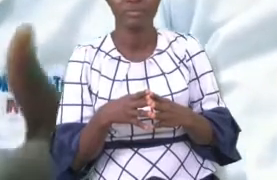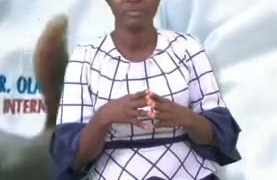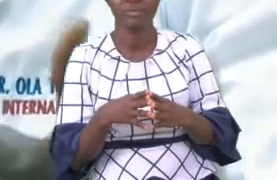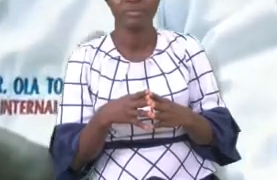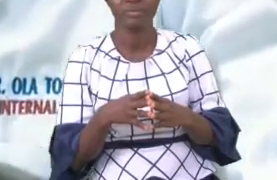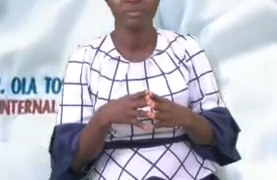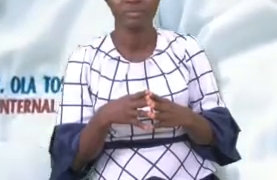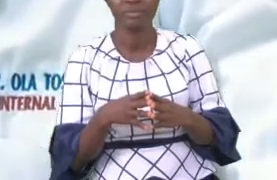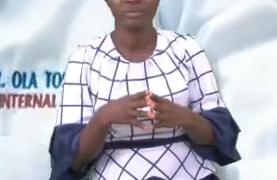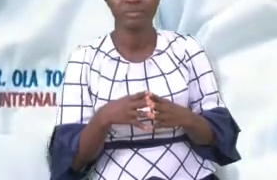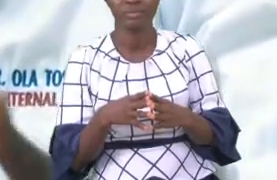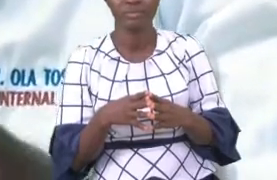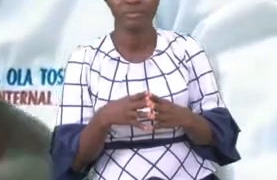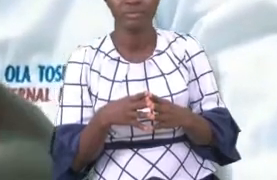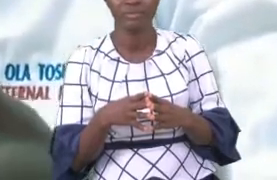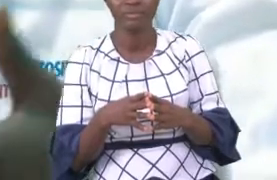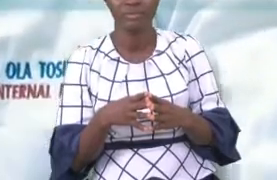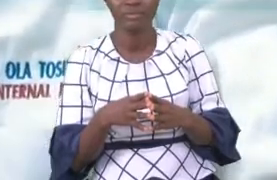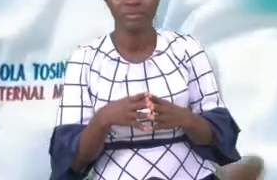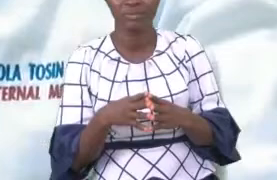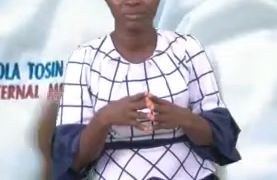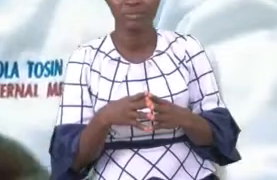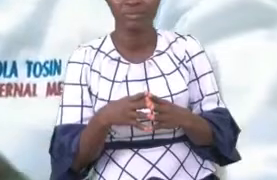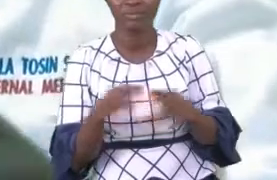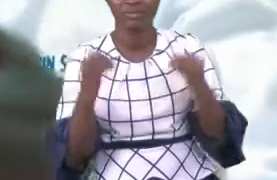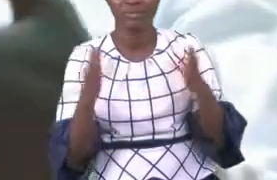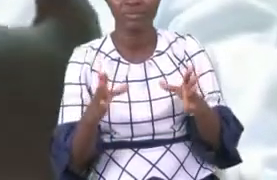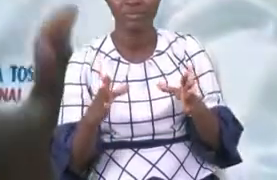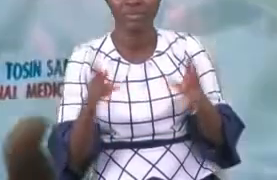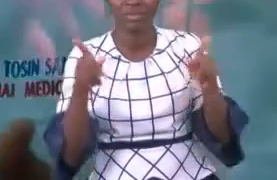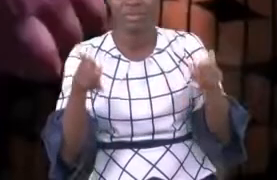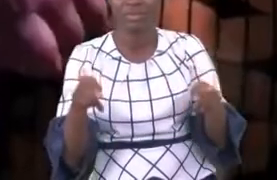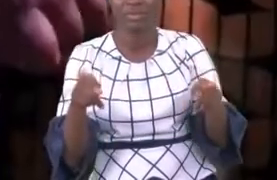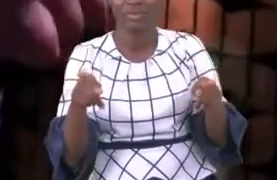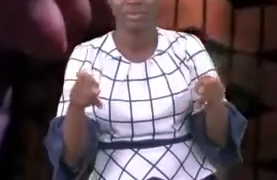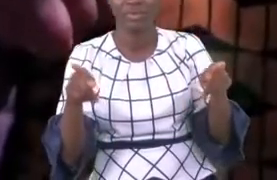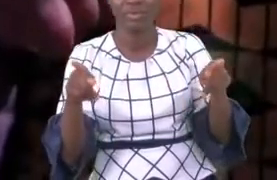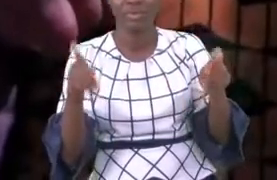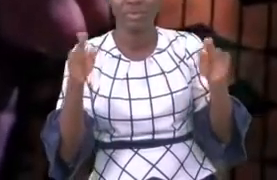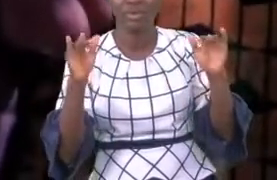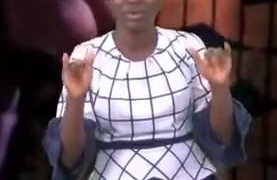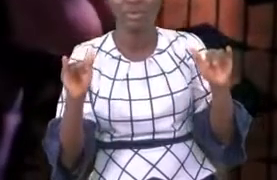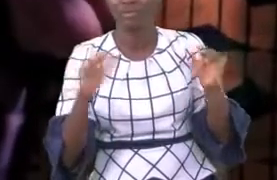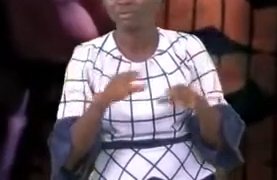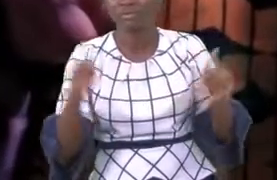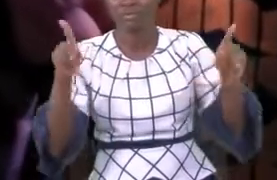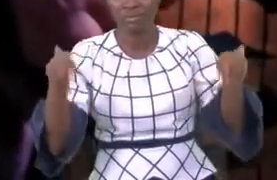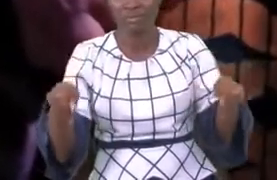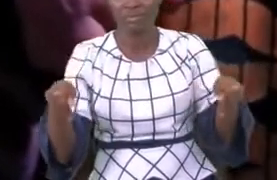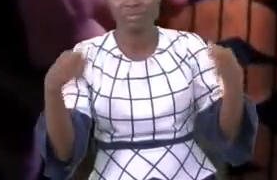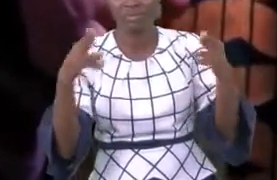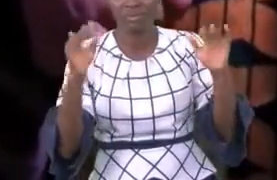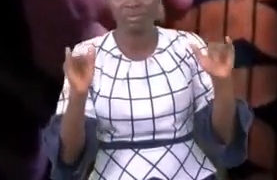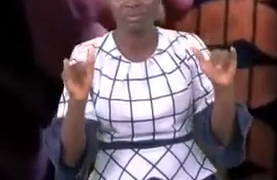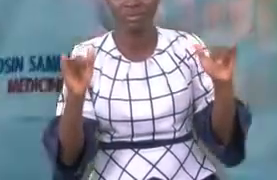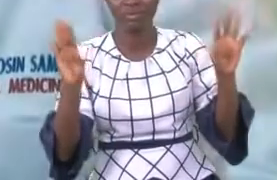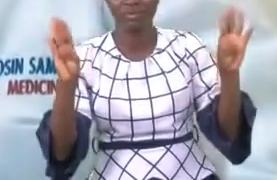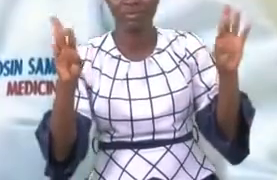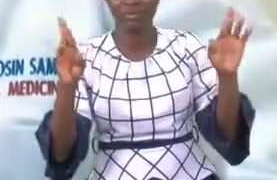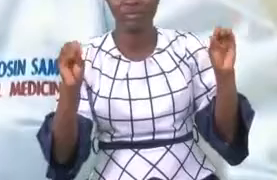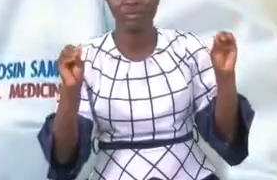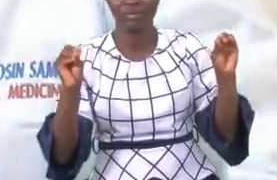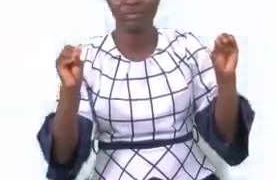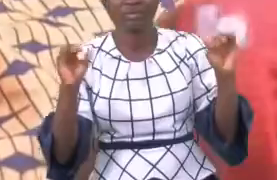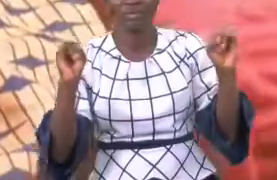fibroids in a way like this is divine. And to also have a baby after cure, then it's something beyond